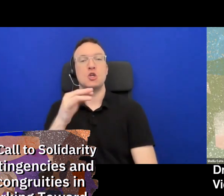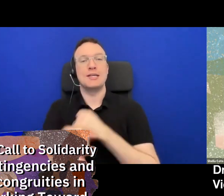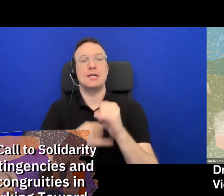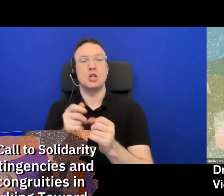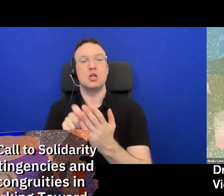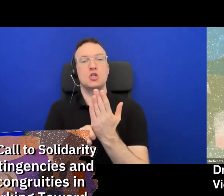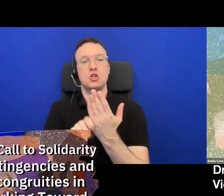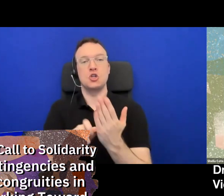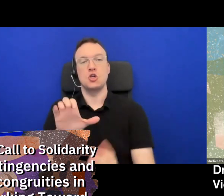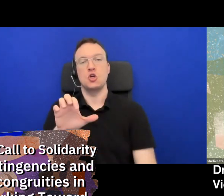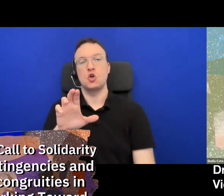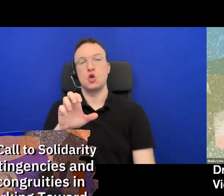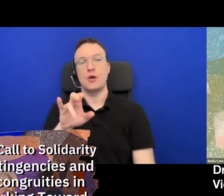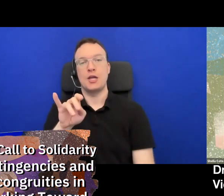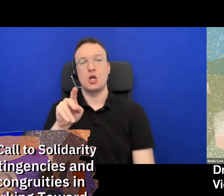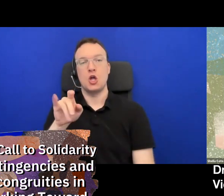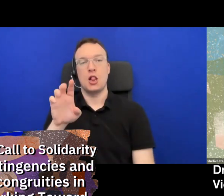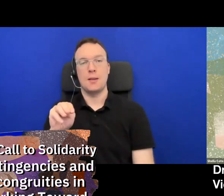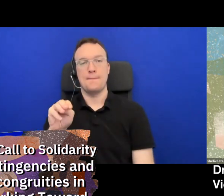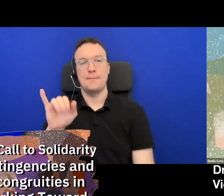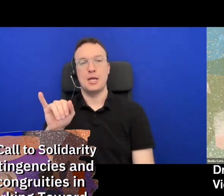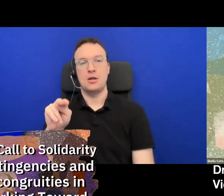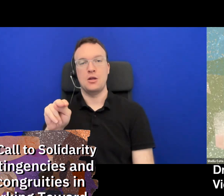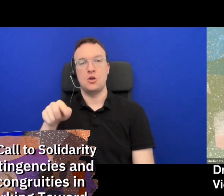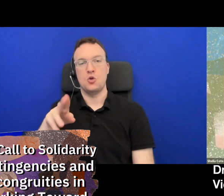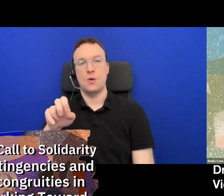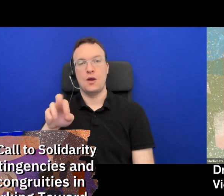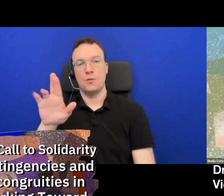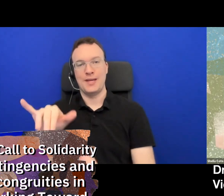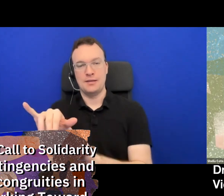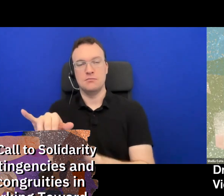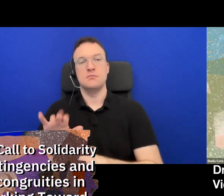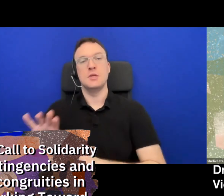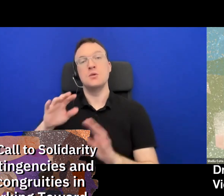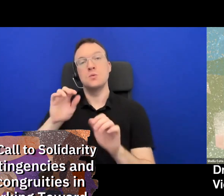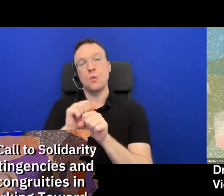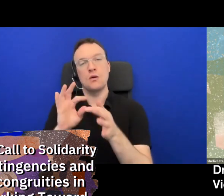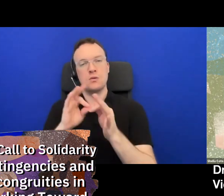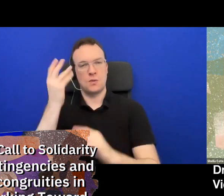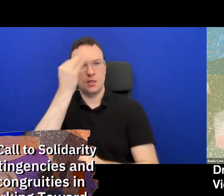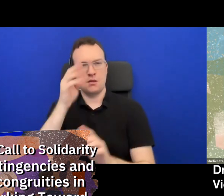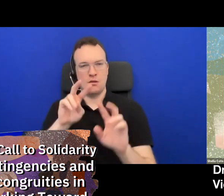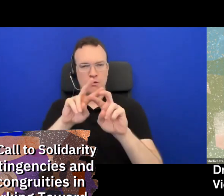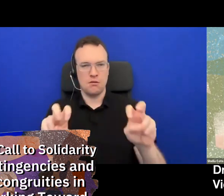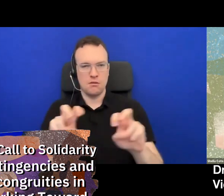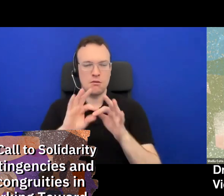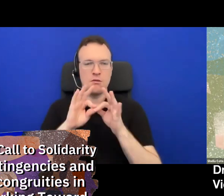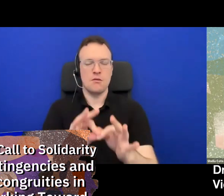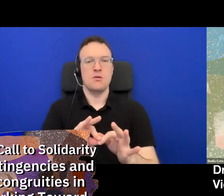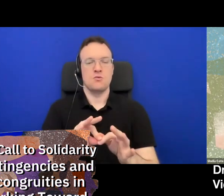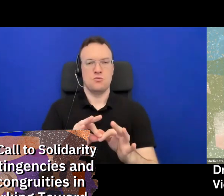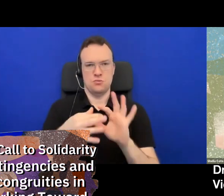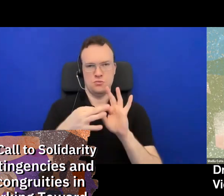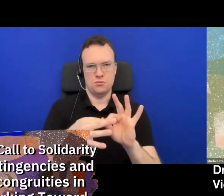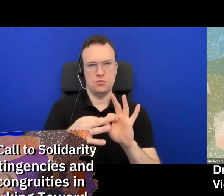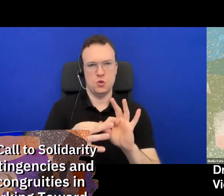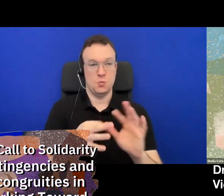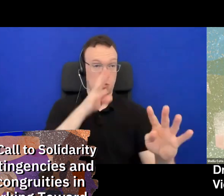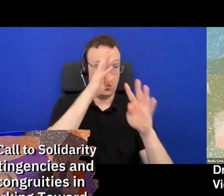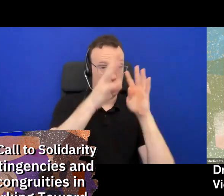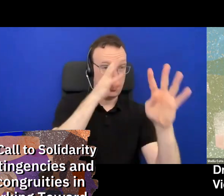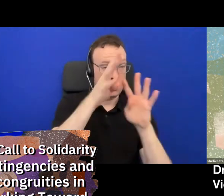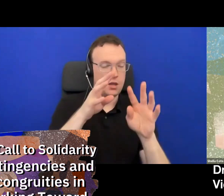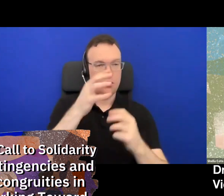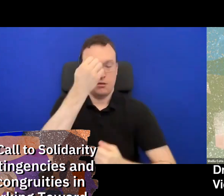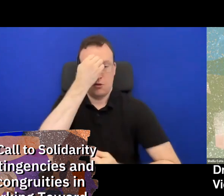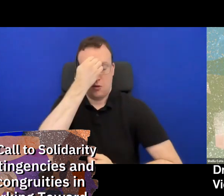Curriculum Inquiry. His theoretical work focuses on the relationship between creativity,